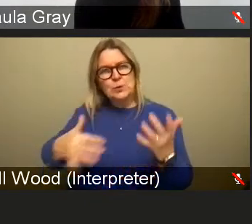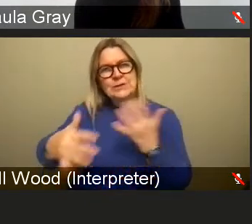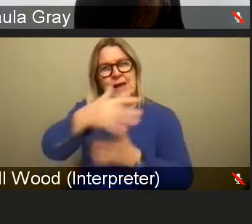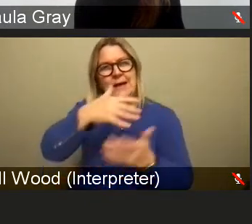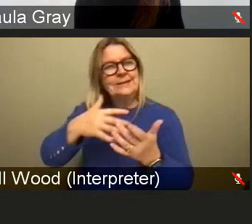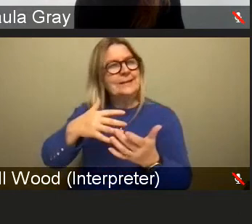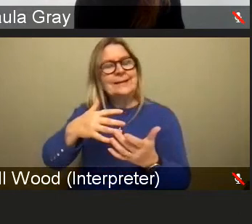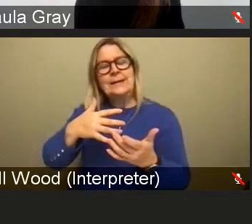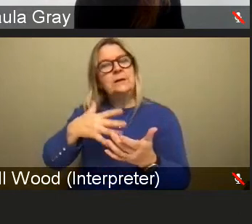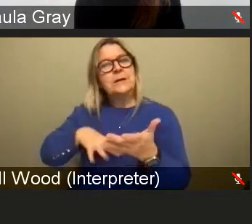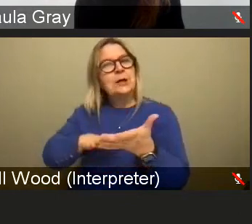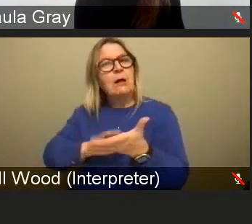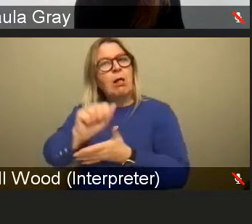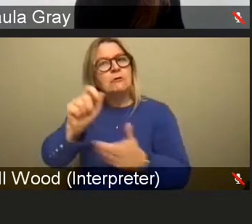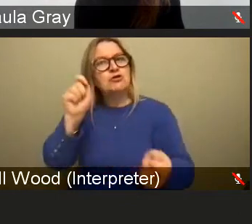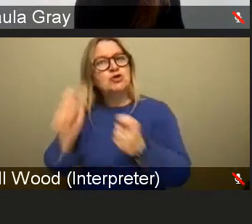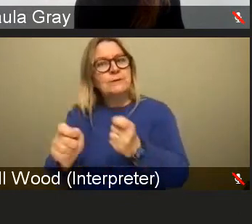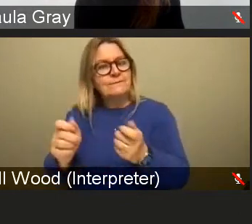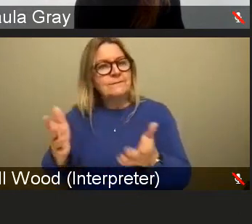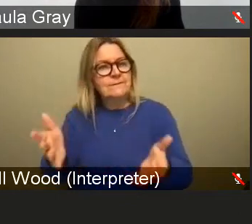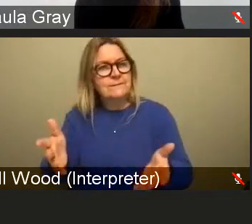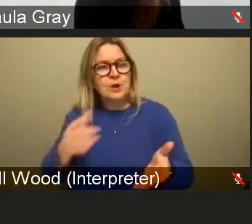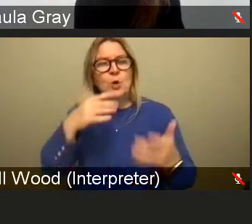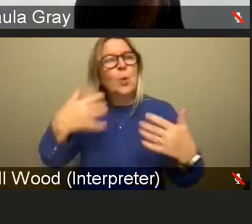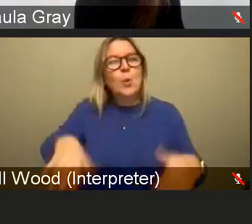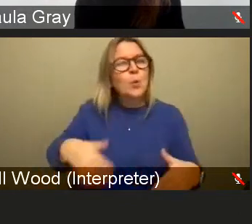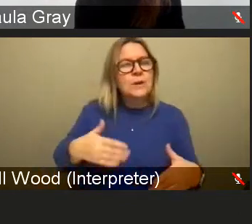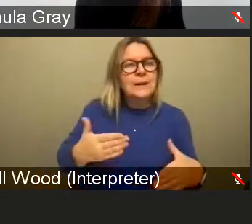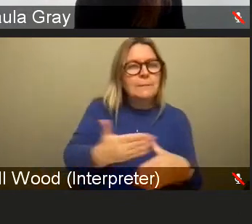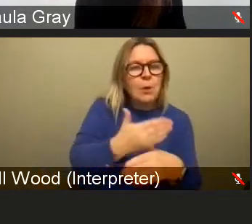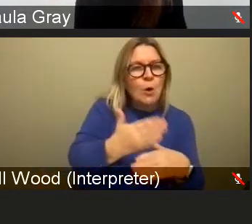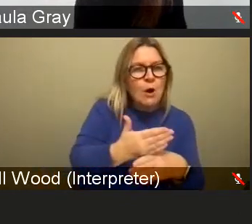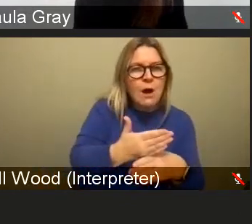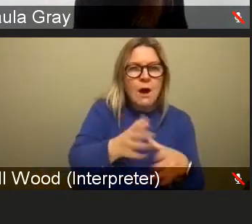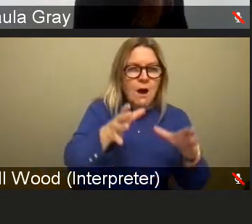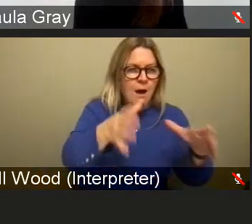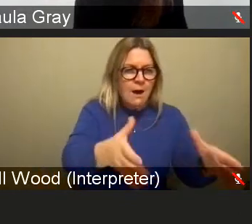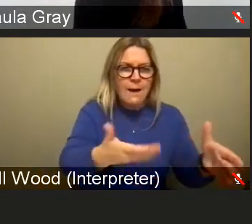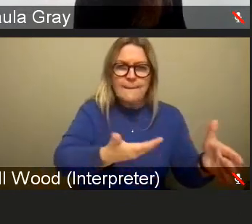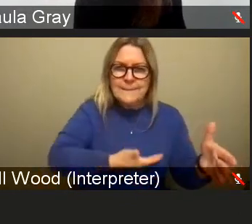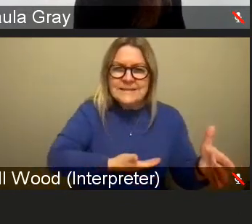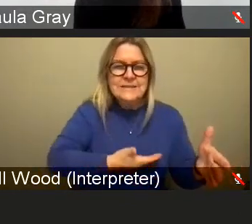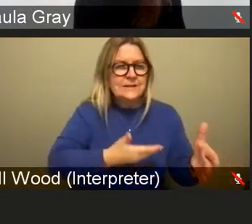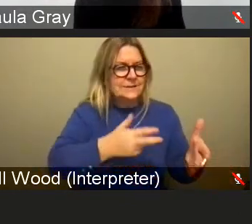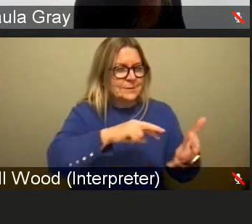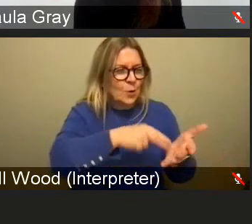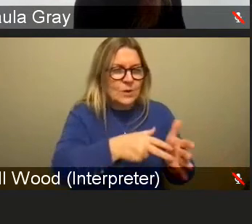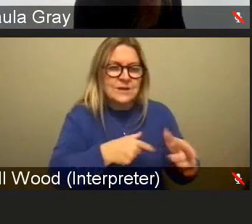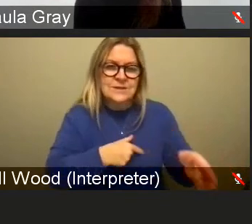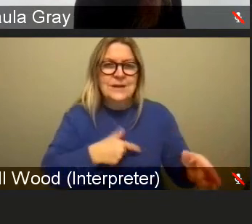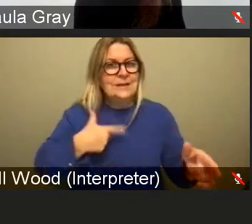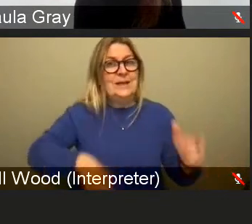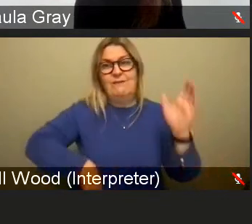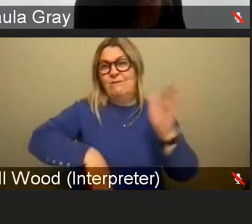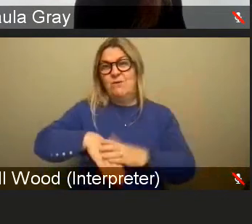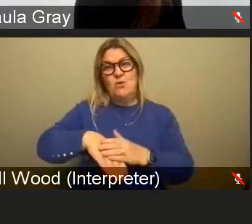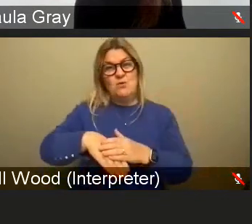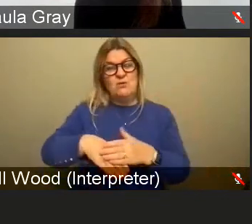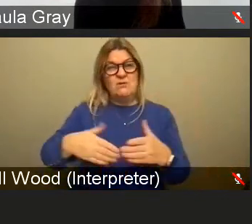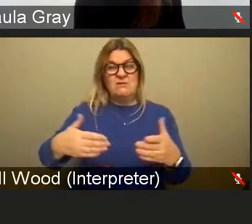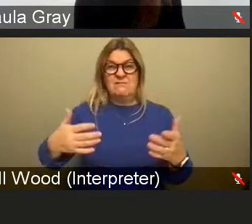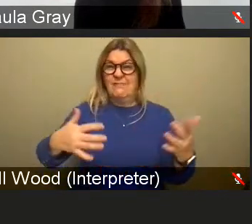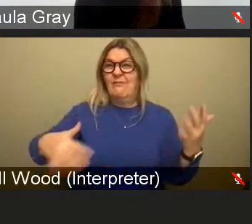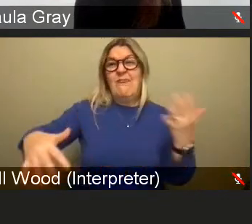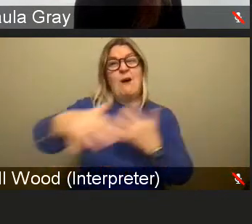that we need to get in, not just with employers, but through that whole working environment thing as well, that hopefully, and